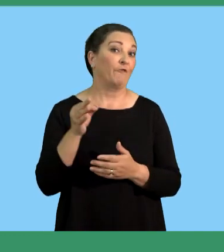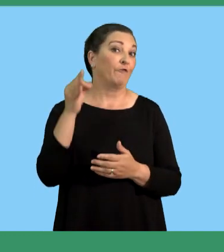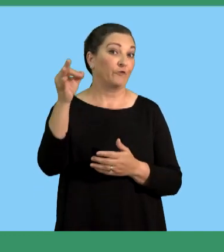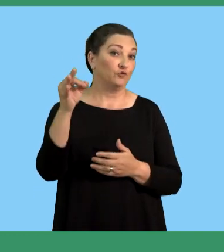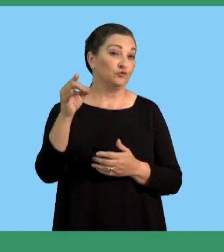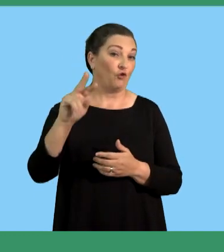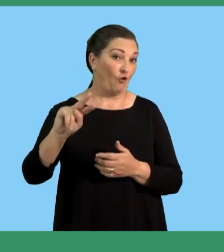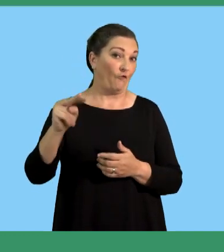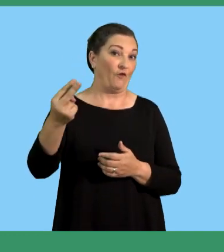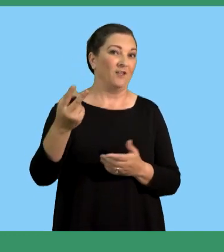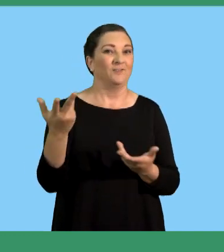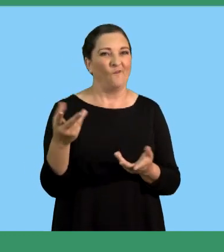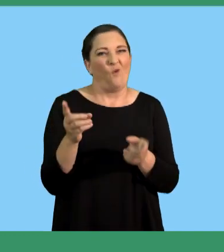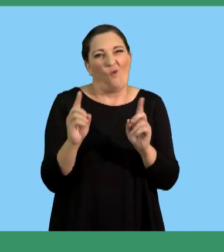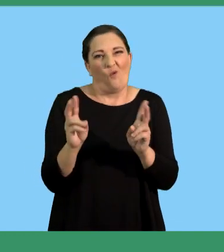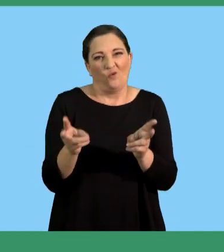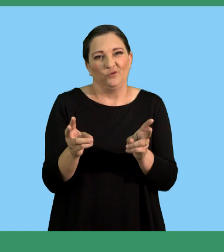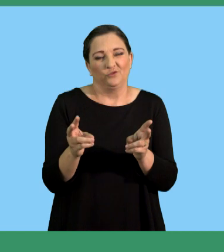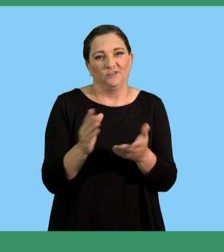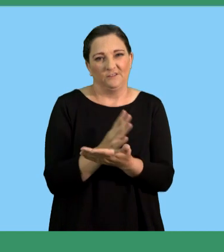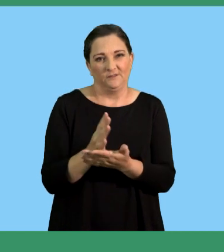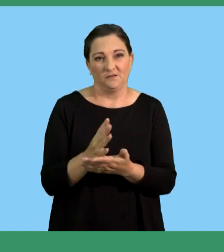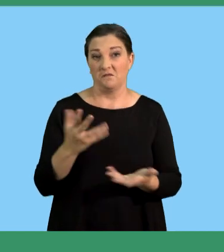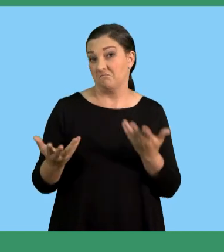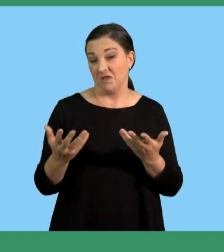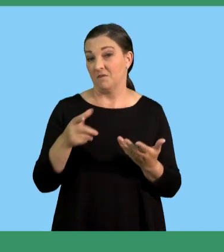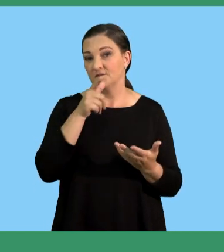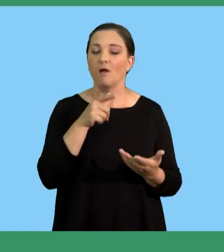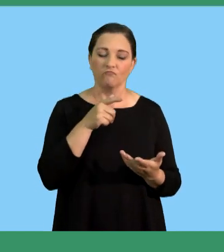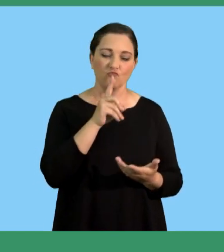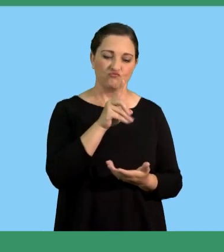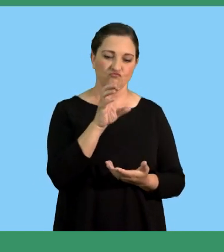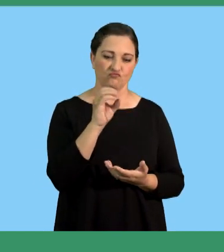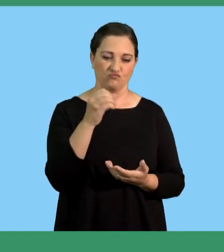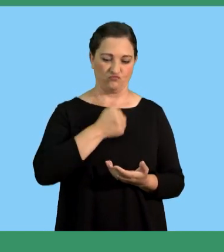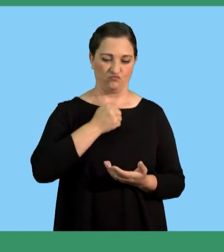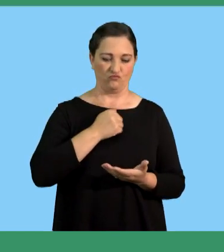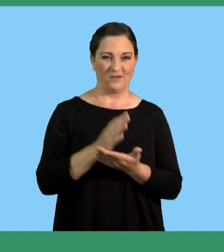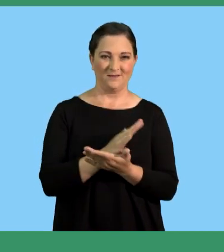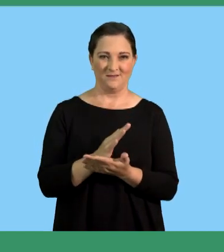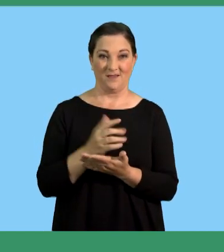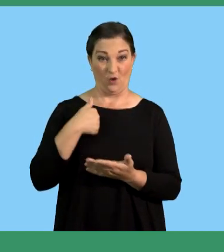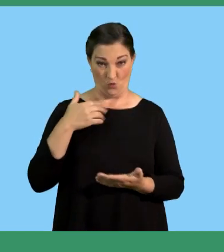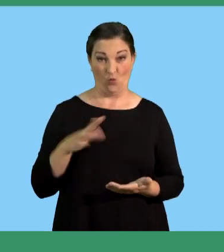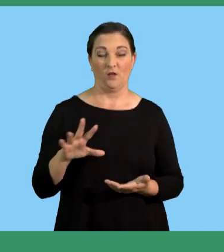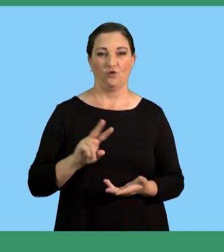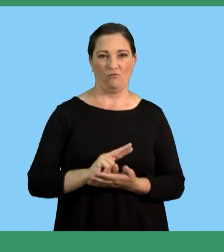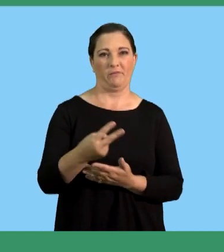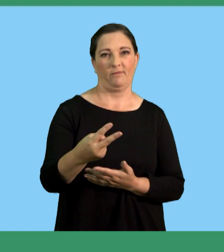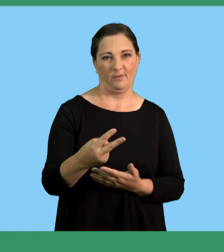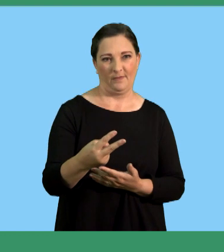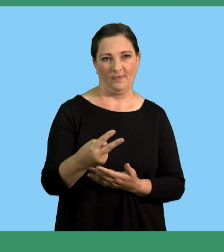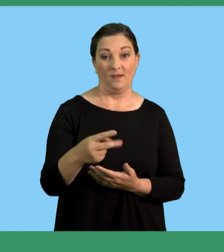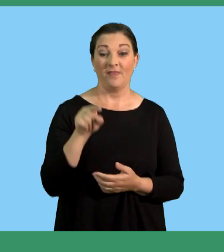convert in future to ordinary shares. So you'd say maybe I want to convert 100 of my shares. So when you do that in that